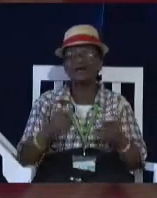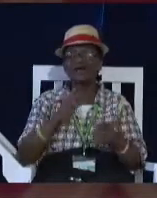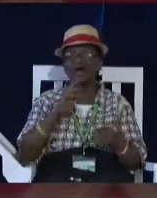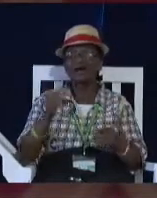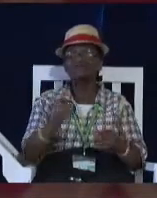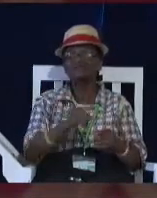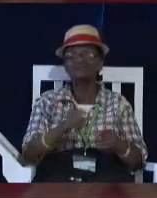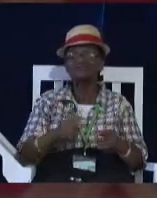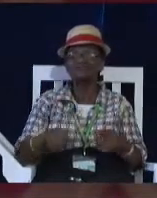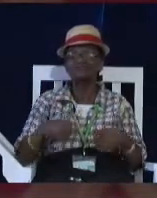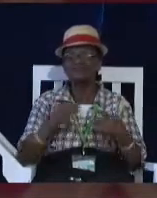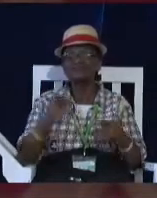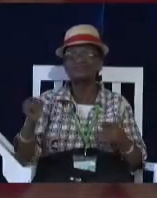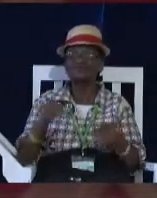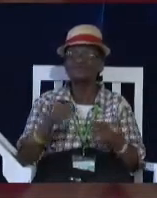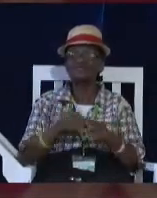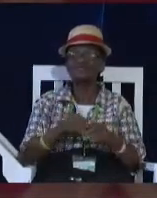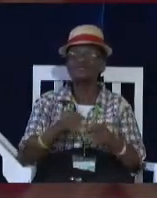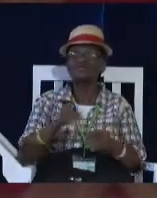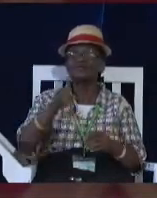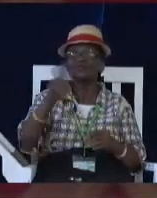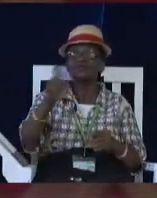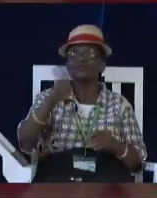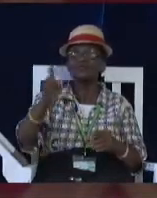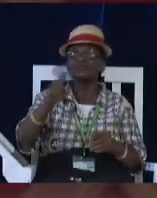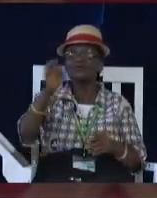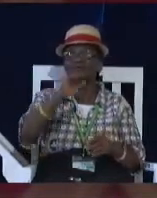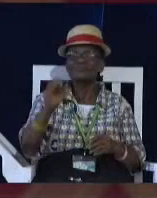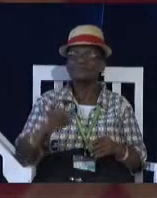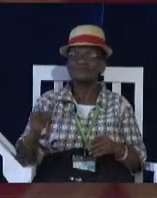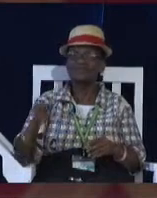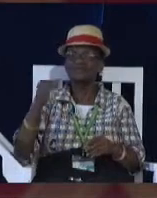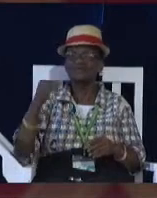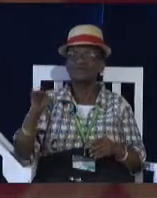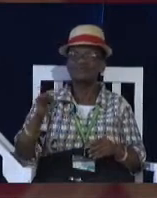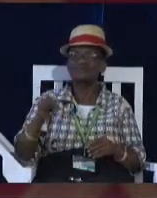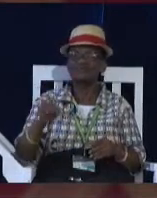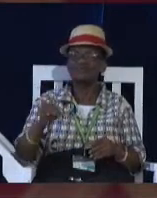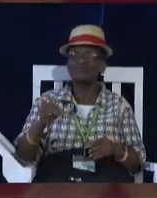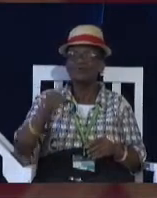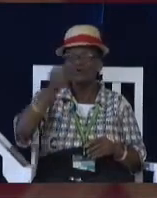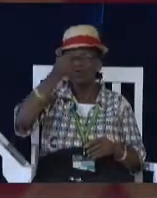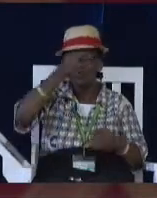in 100% obedience to God?